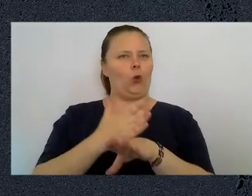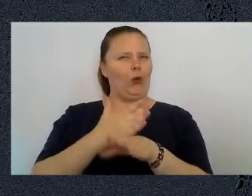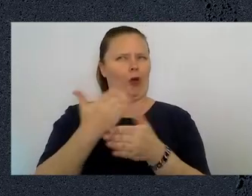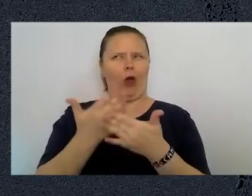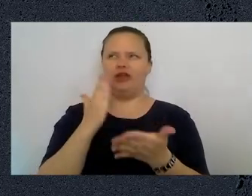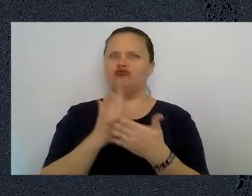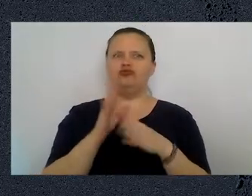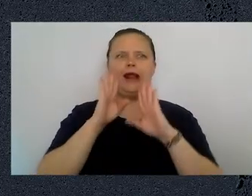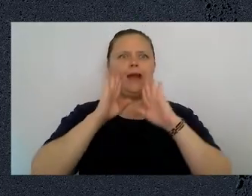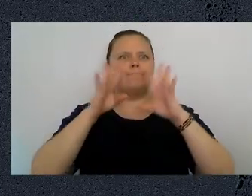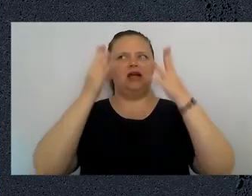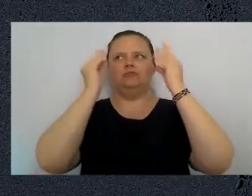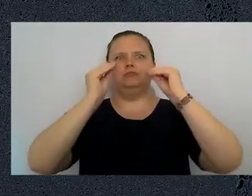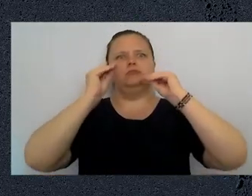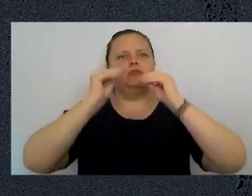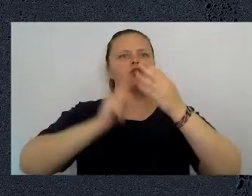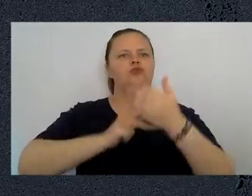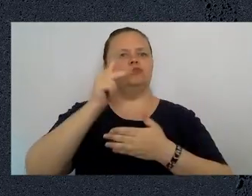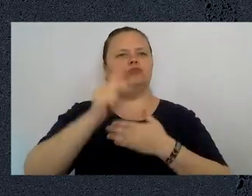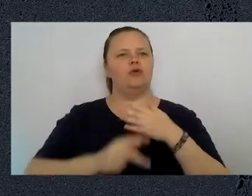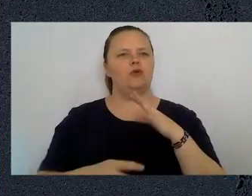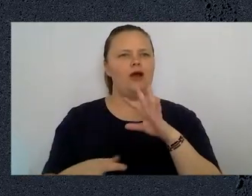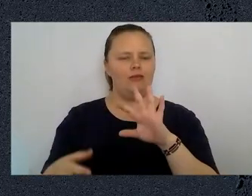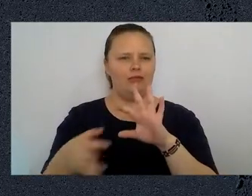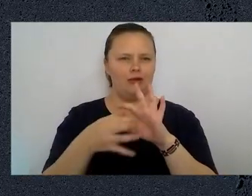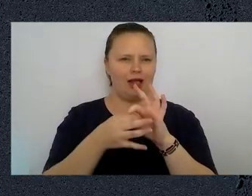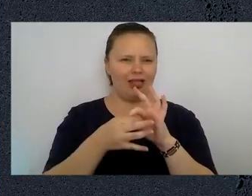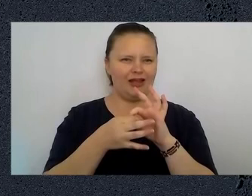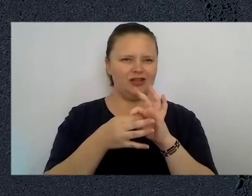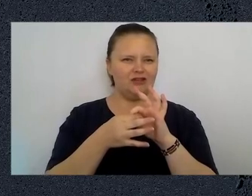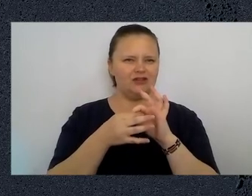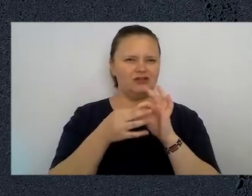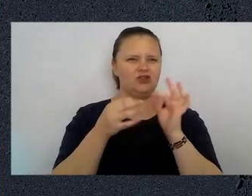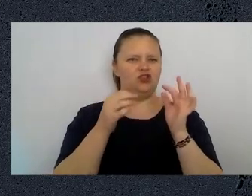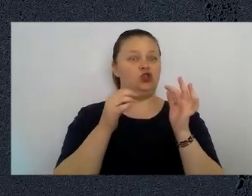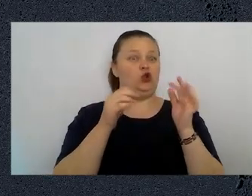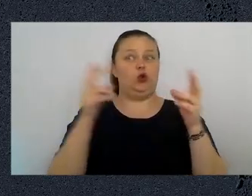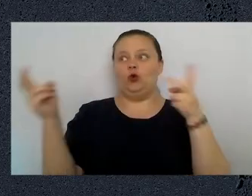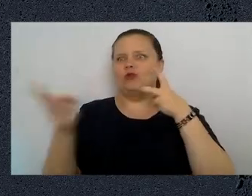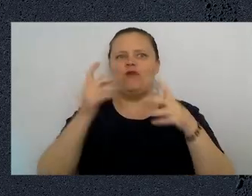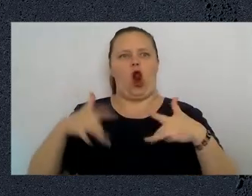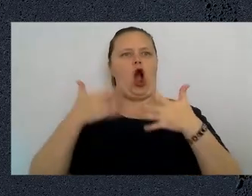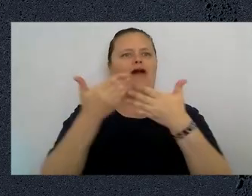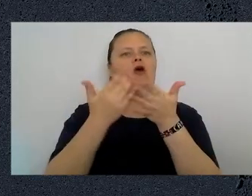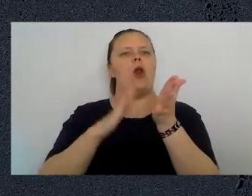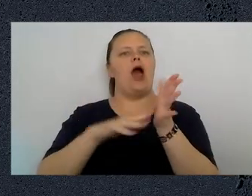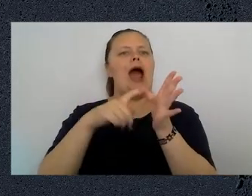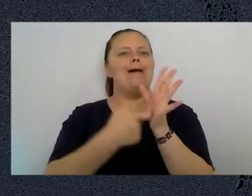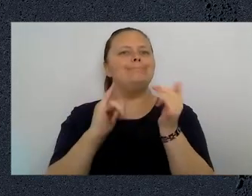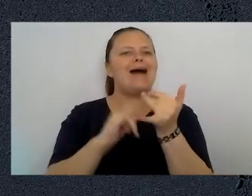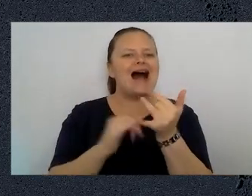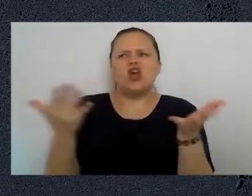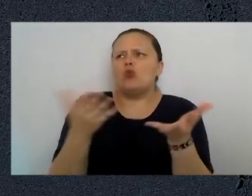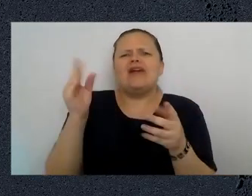amazing education program that relates to the search for life on Mars and the origins of life.